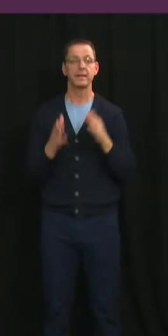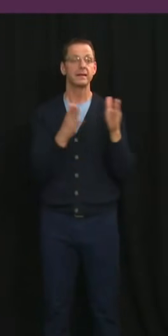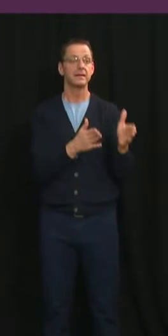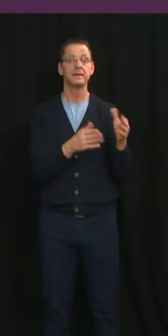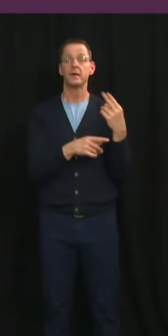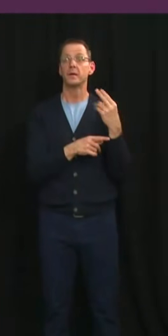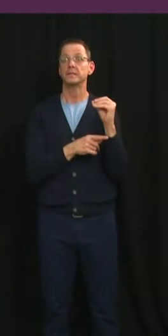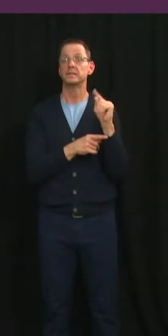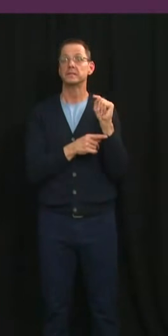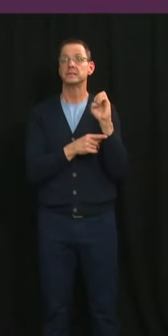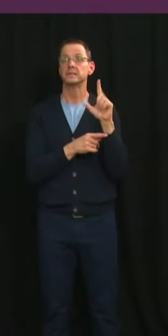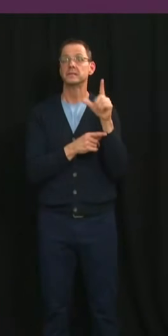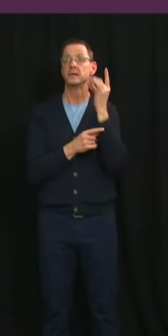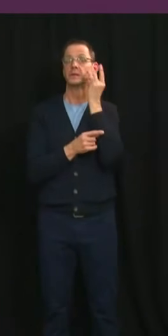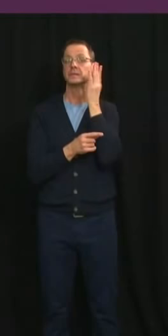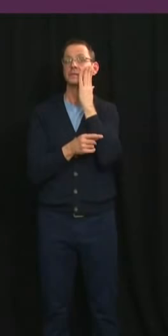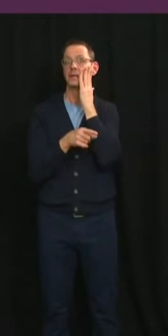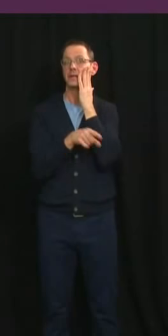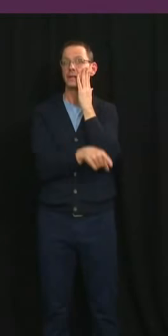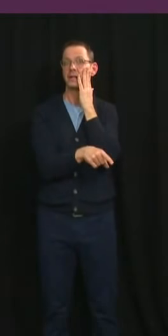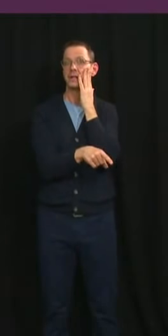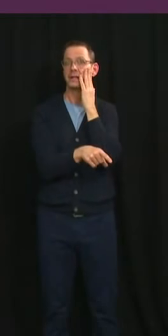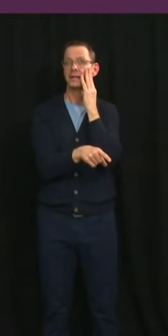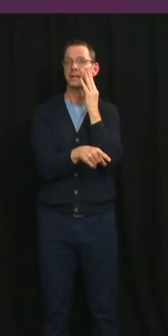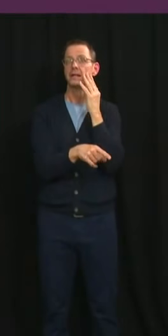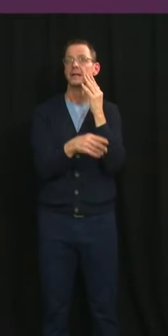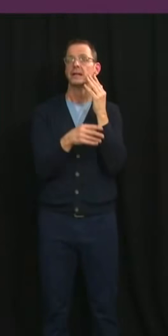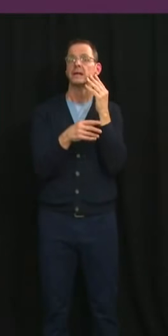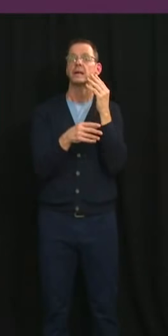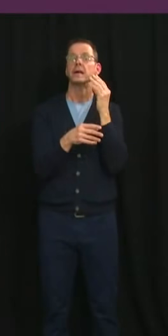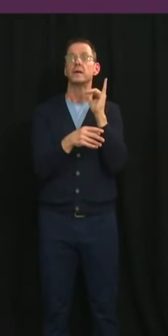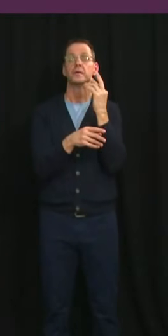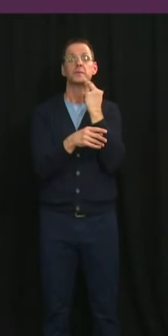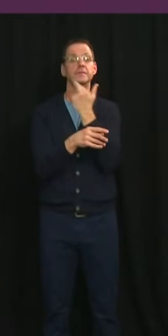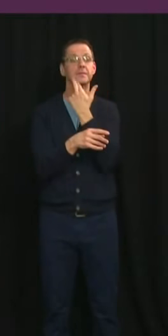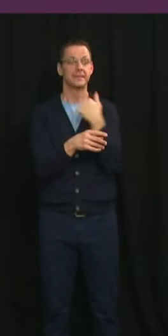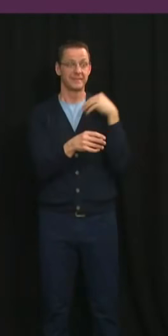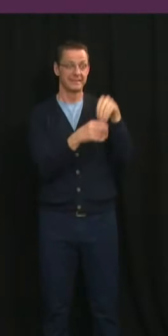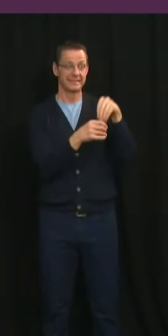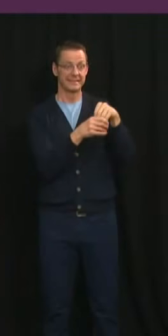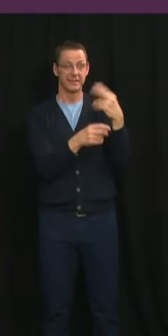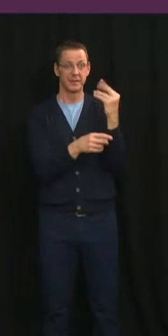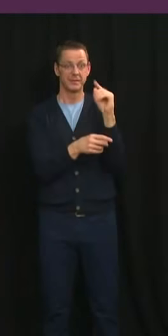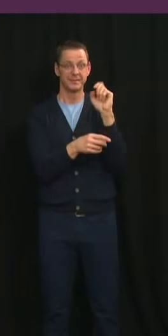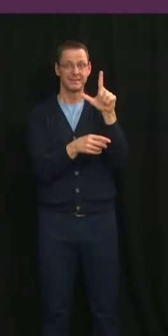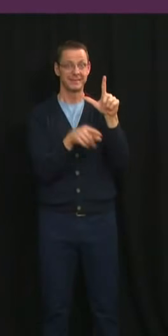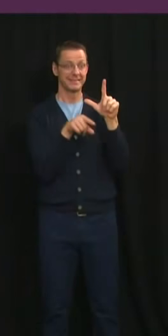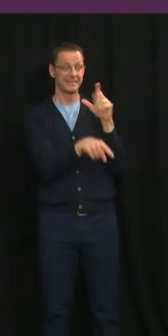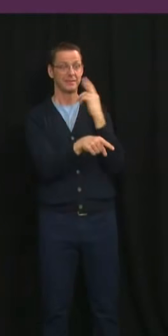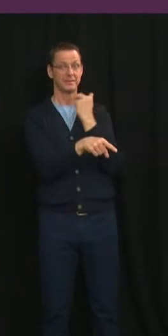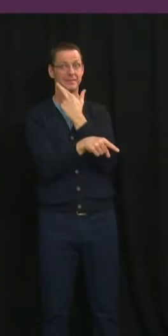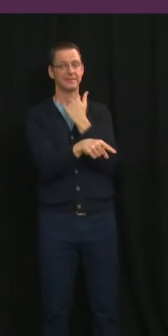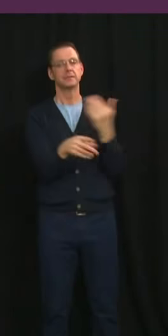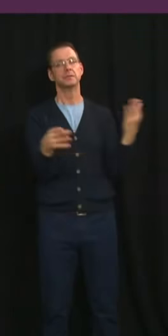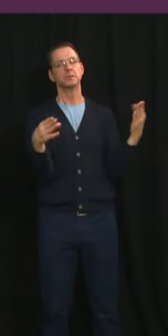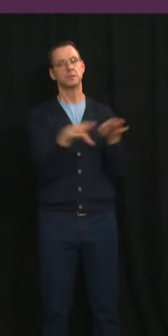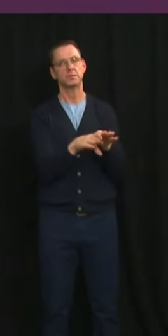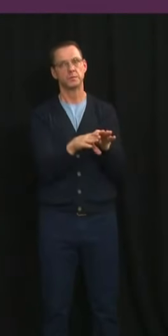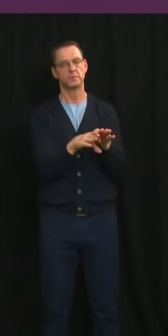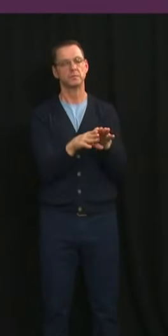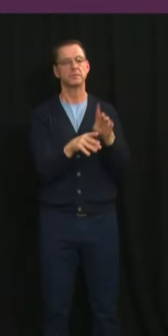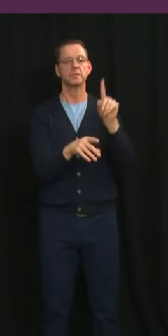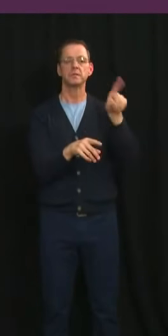permitted. Libraries, as Premier said, must close until further notice. However, they can continue to provide